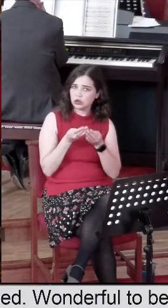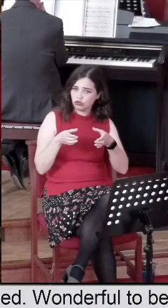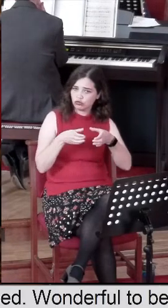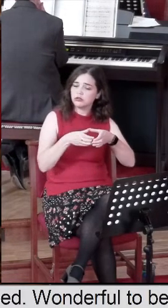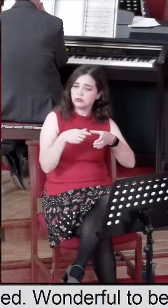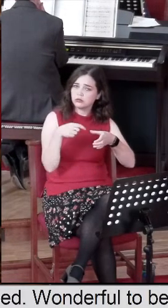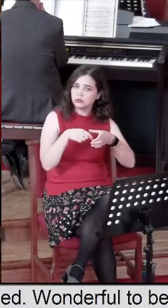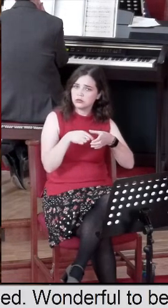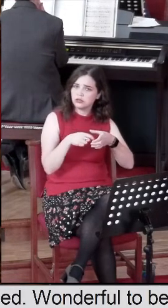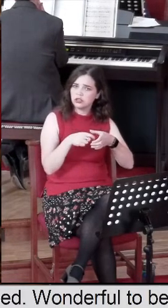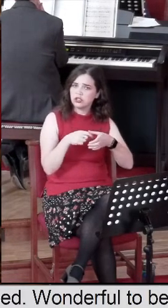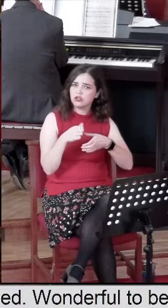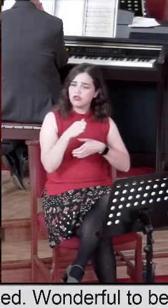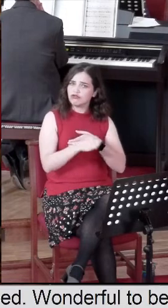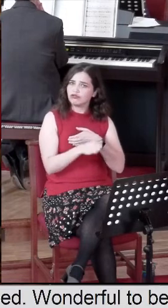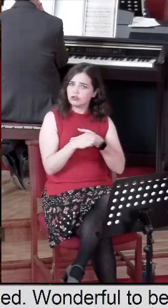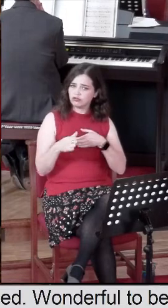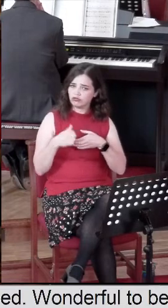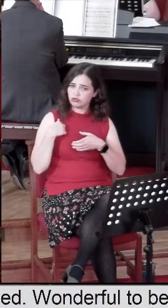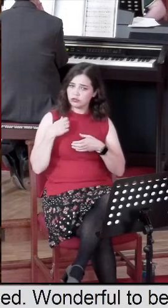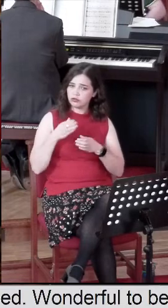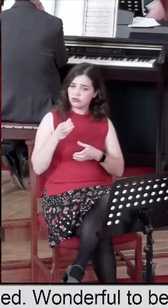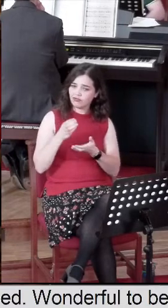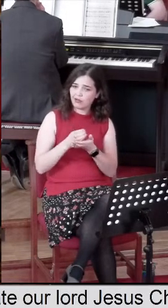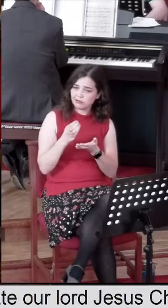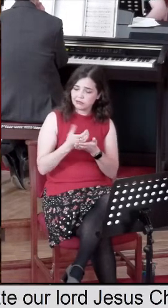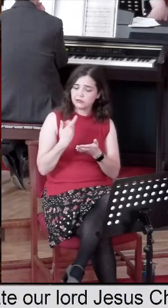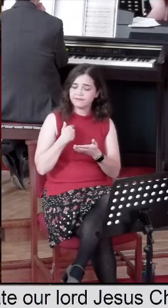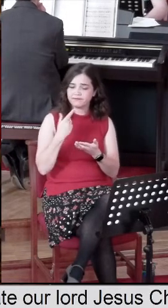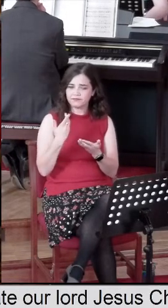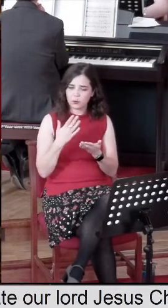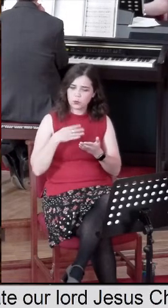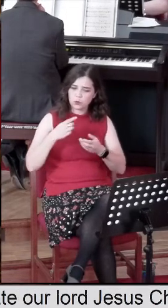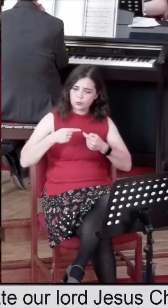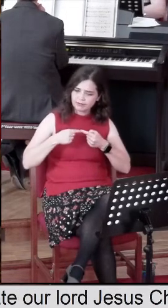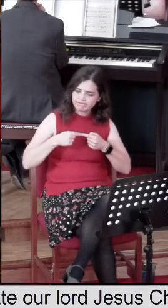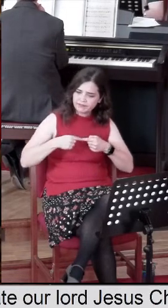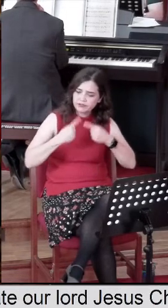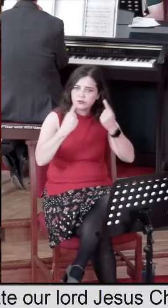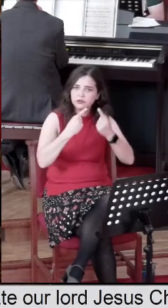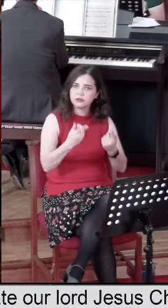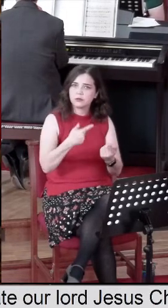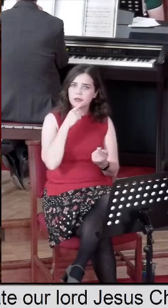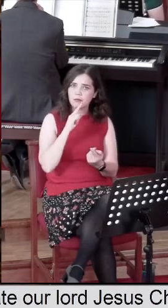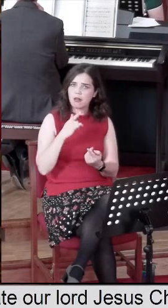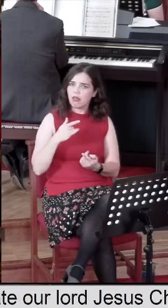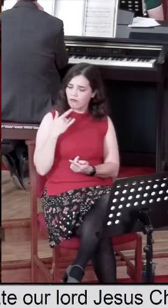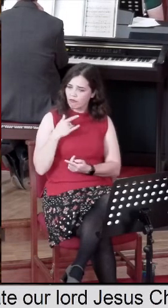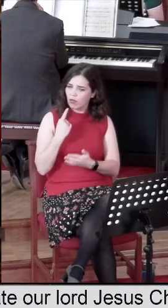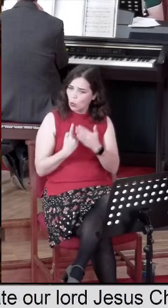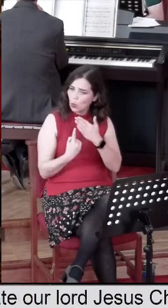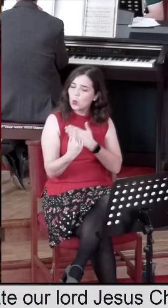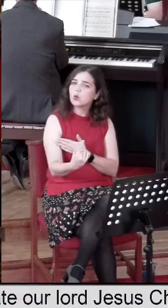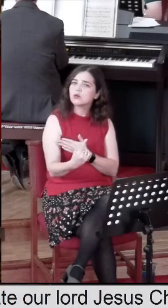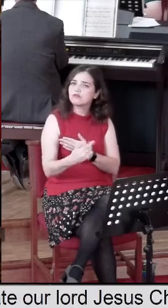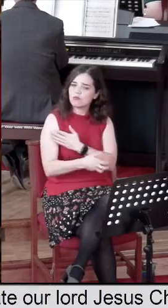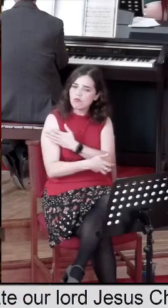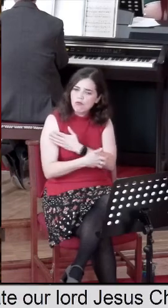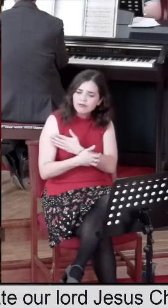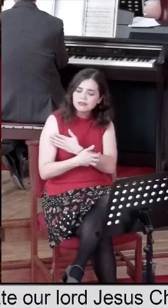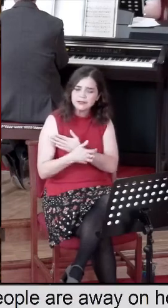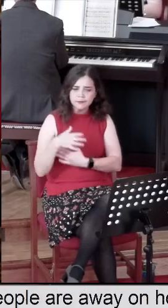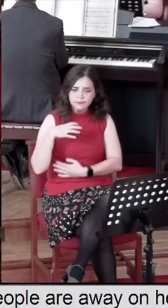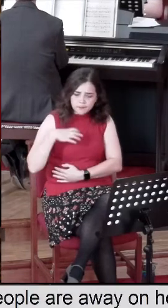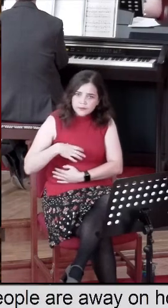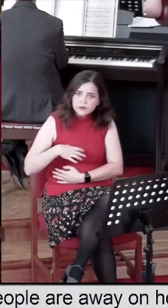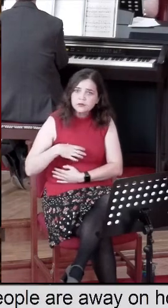with vision, commitment, and determination to make difference in the lives of people living alone in poverty and in desperate need